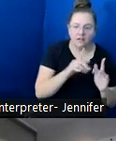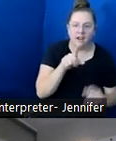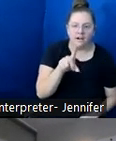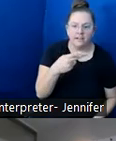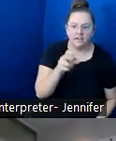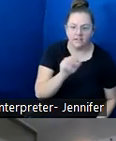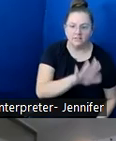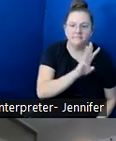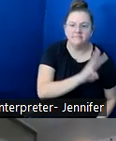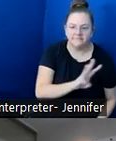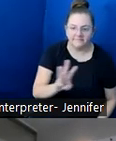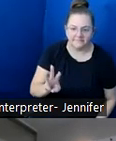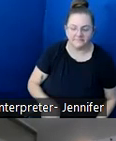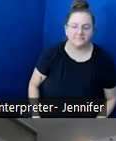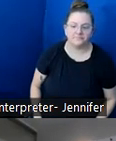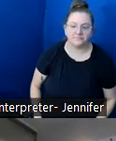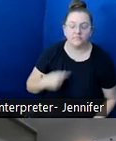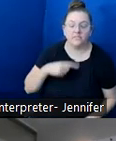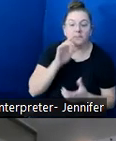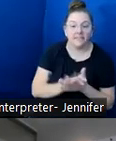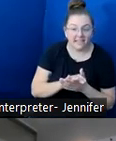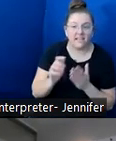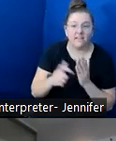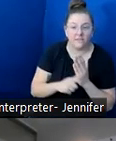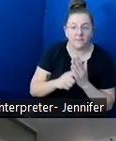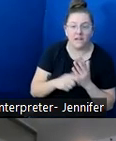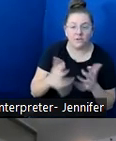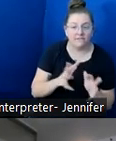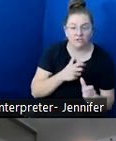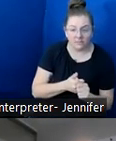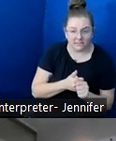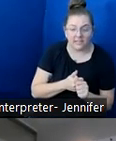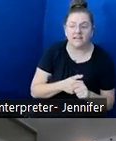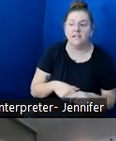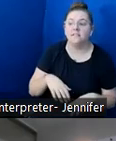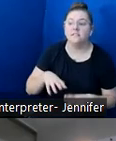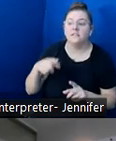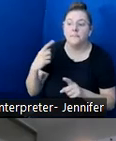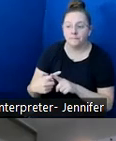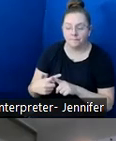website. And I believe the manual has been updated and it's also in the